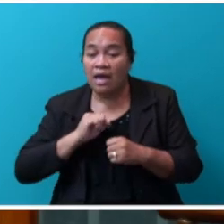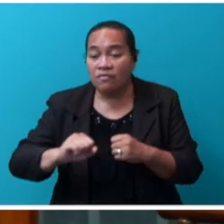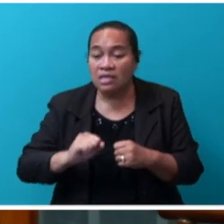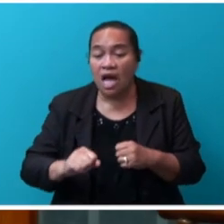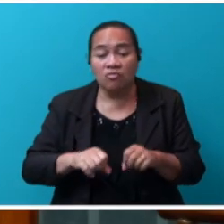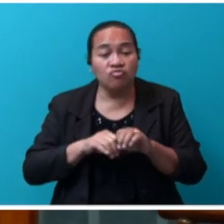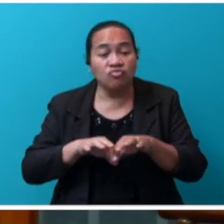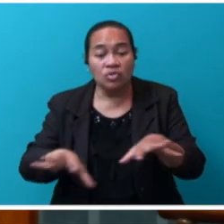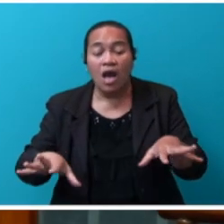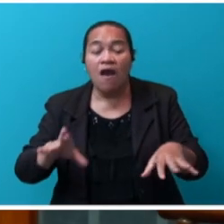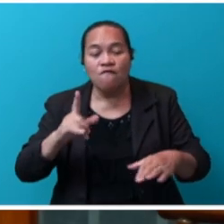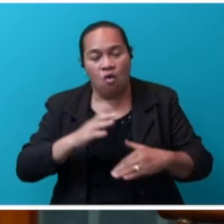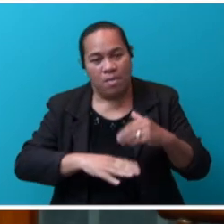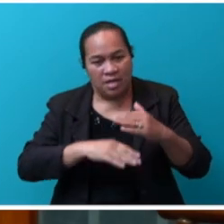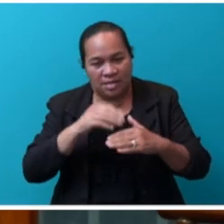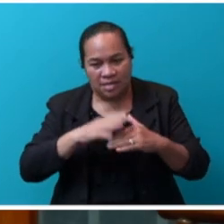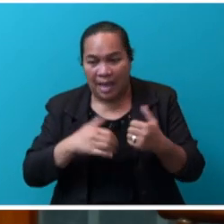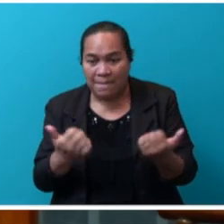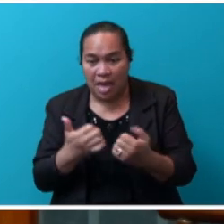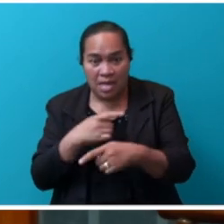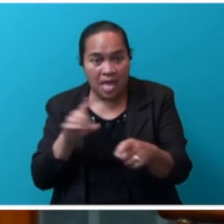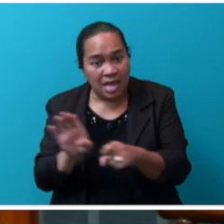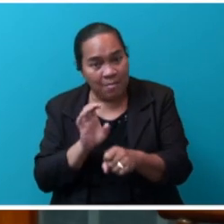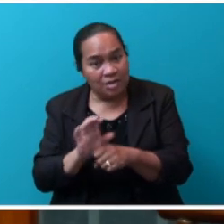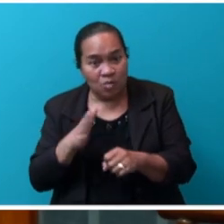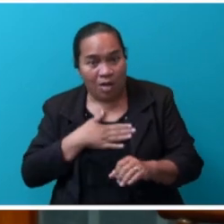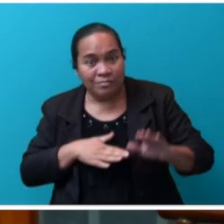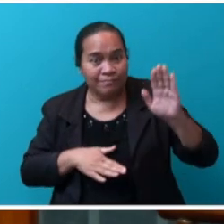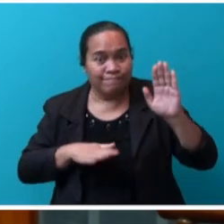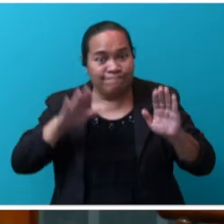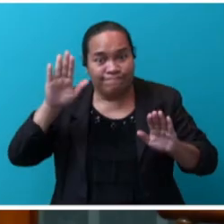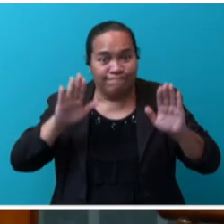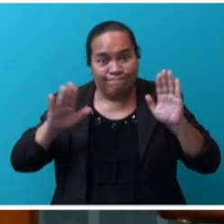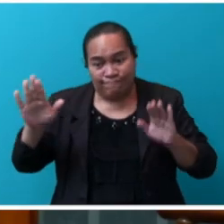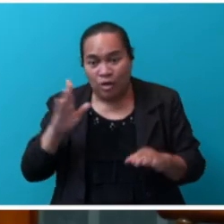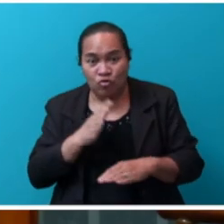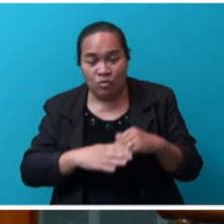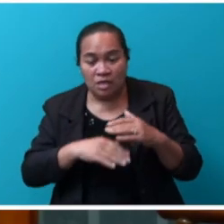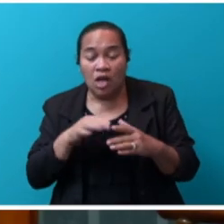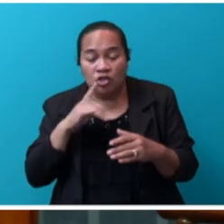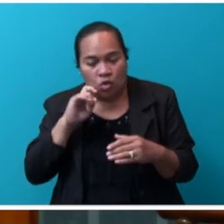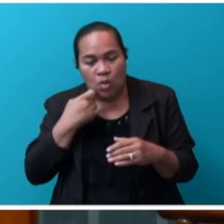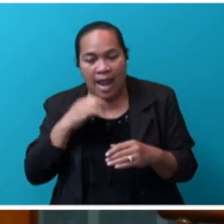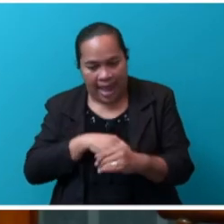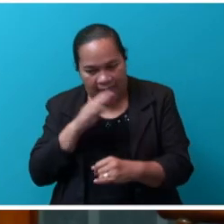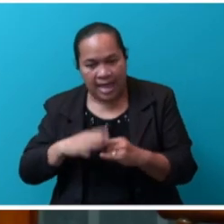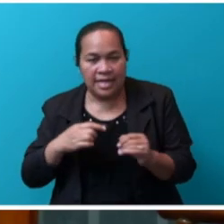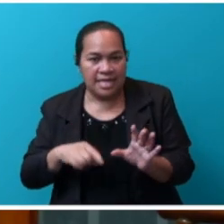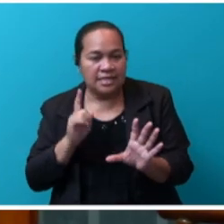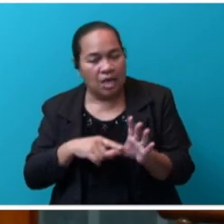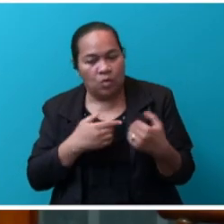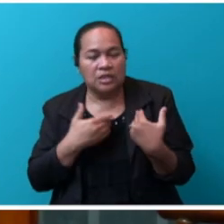advertised and is currently in the bid evaluation stages, and tender awarded by the end of this year. Construction works